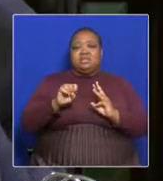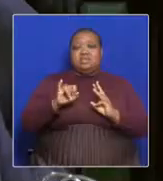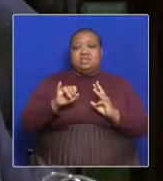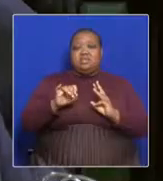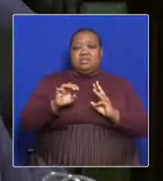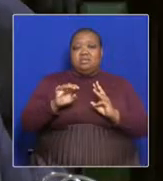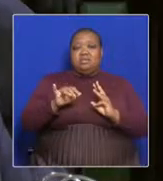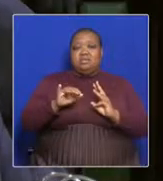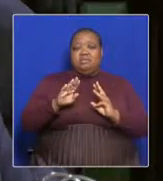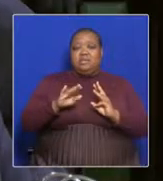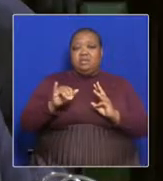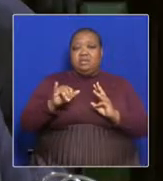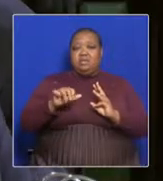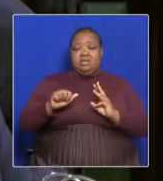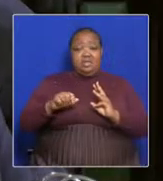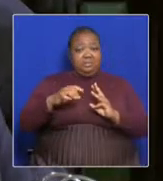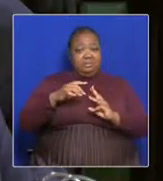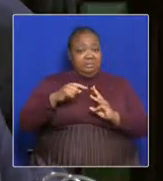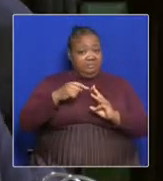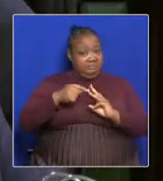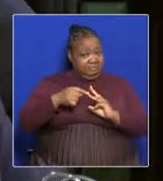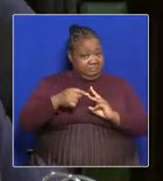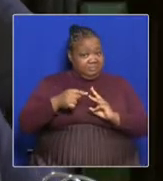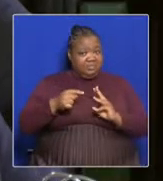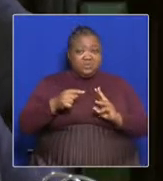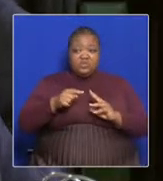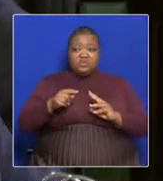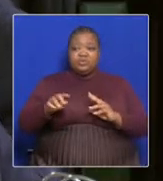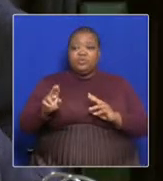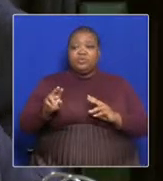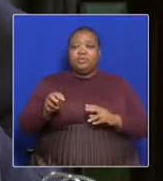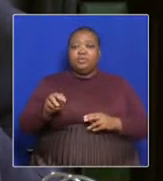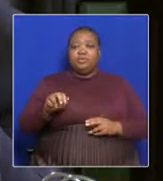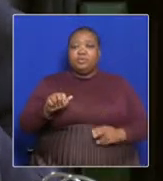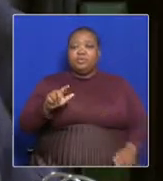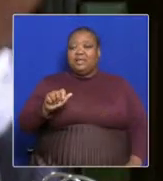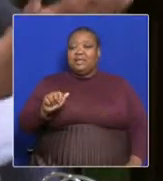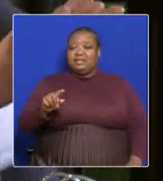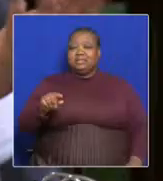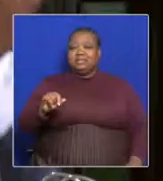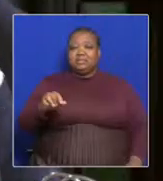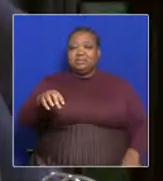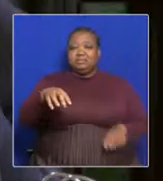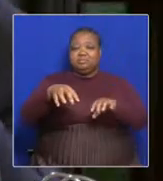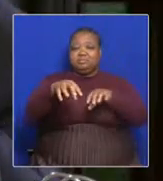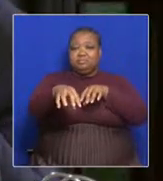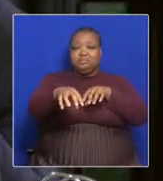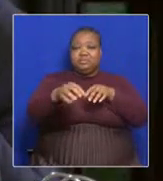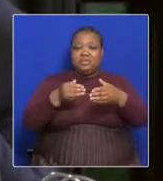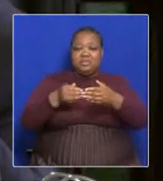you know that Mlazi, which you fear, is close by. You choose to do that instead of